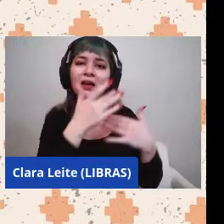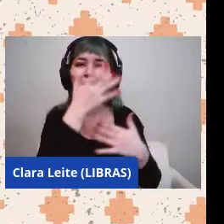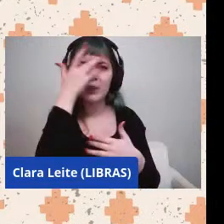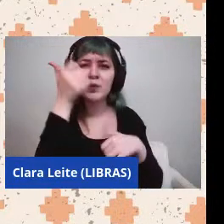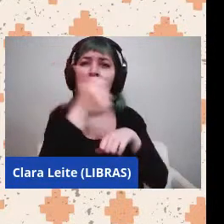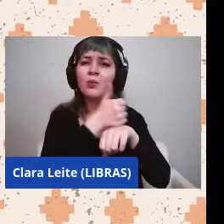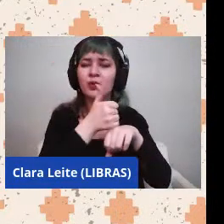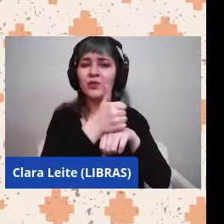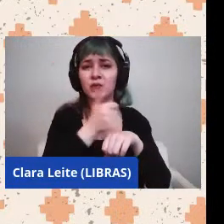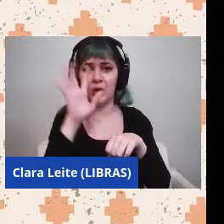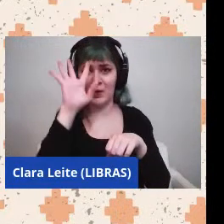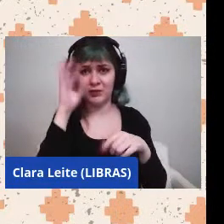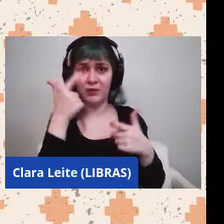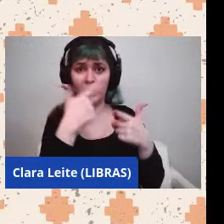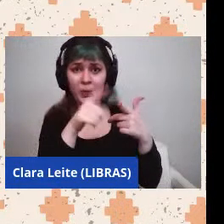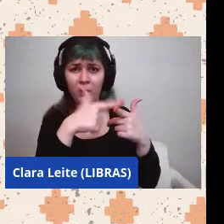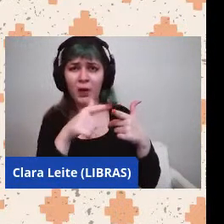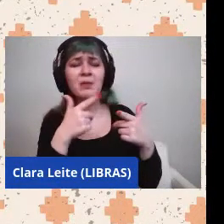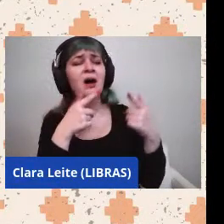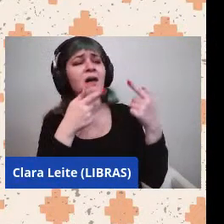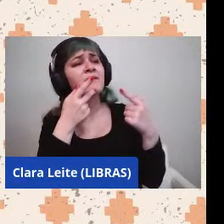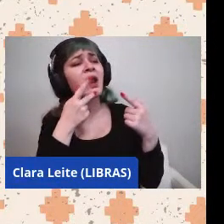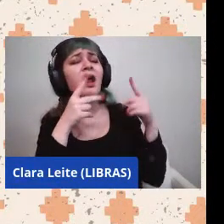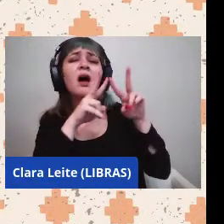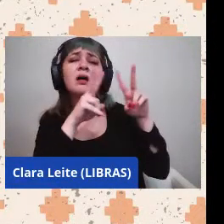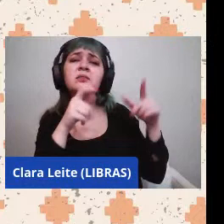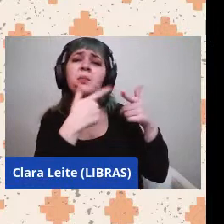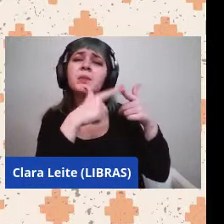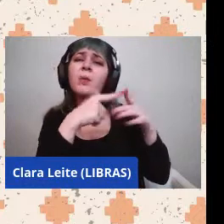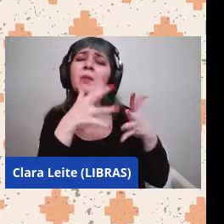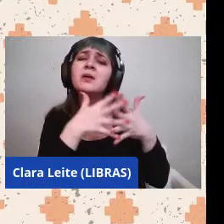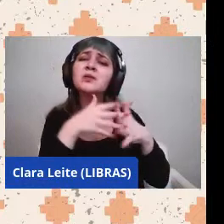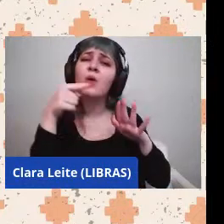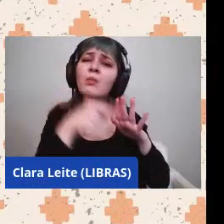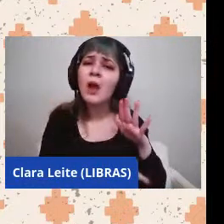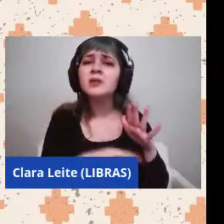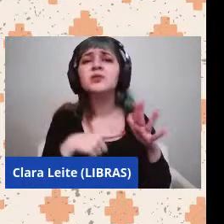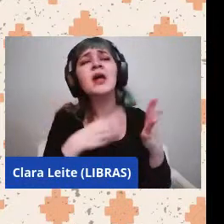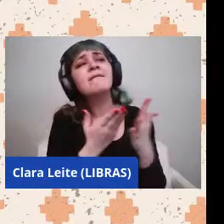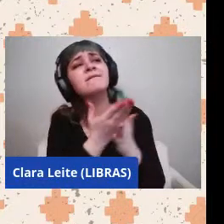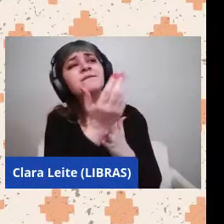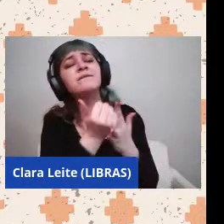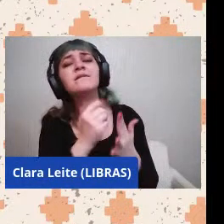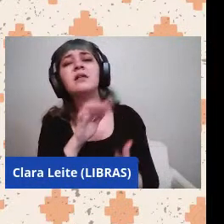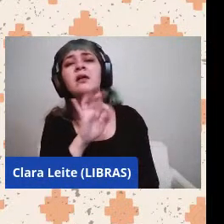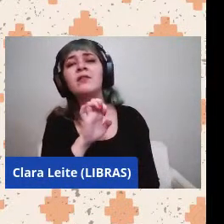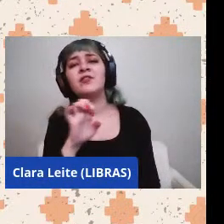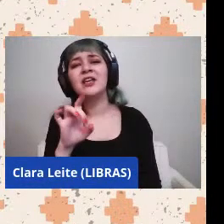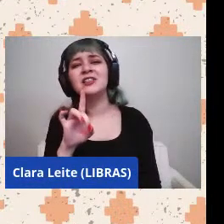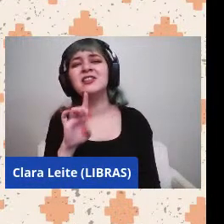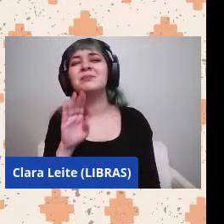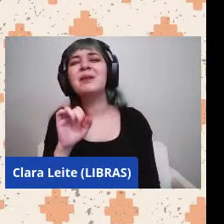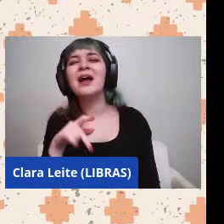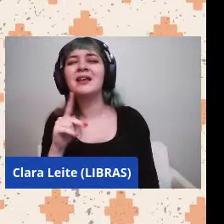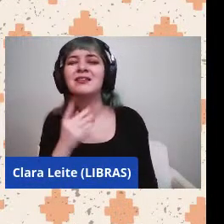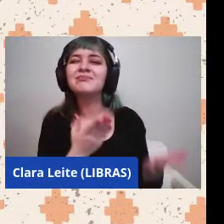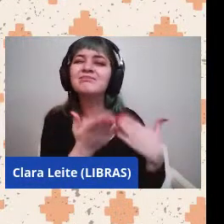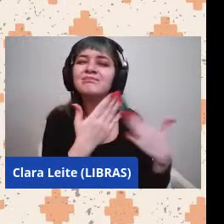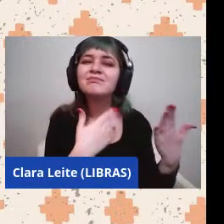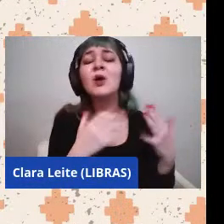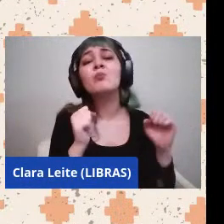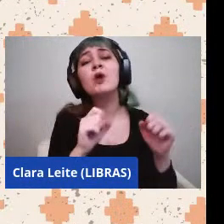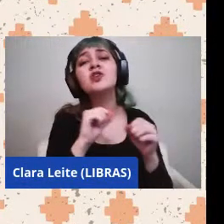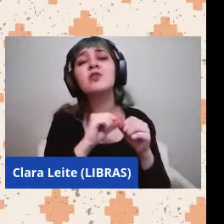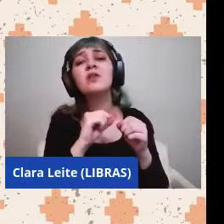complex issues, get some feedback about what some of the choices are, including more formal complaining